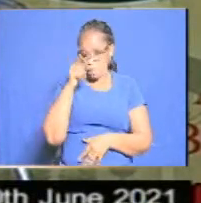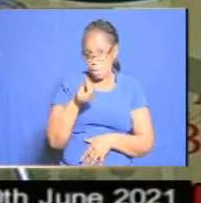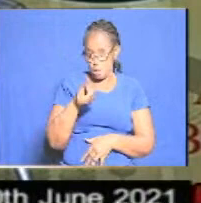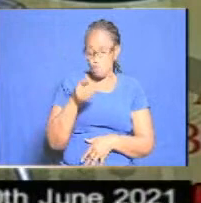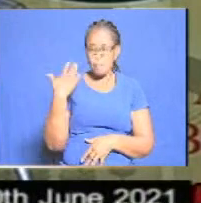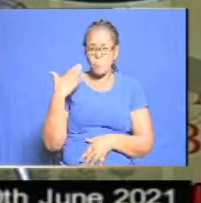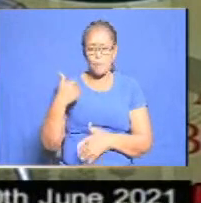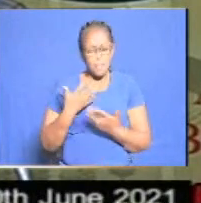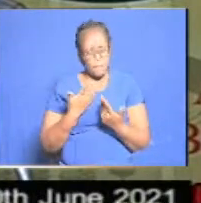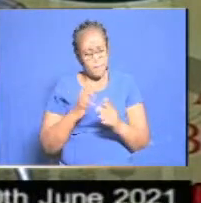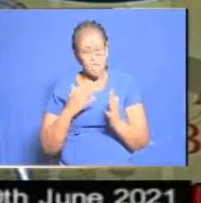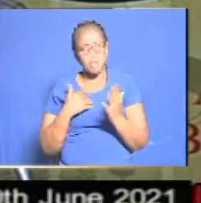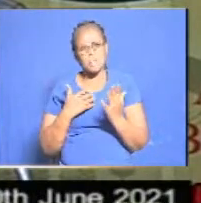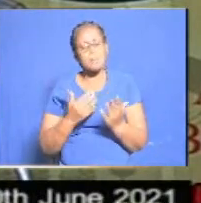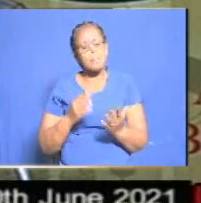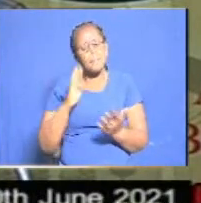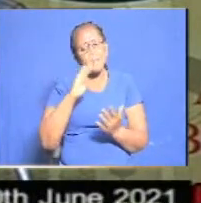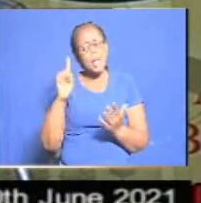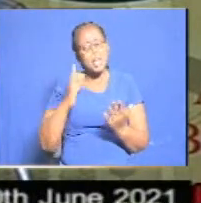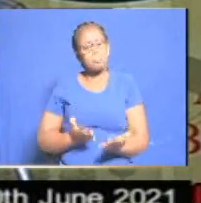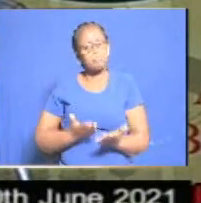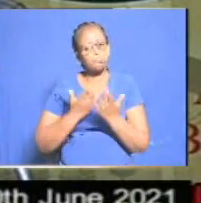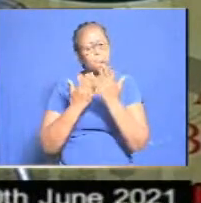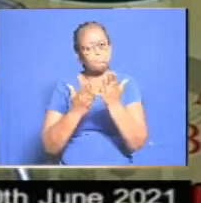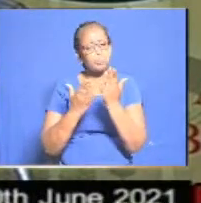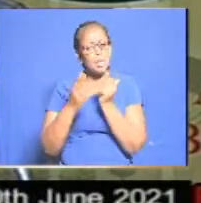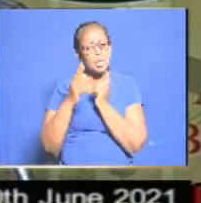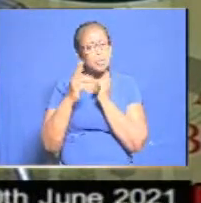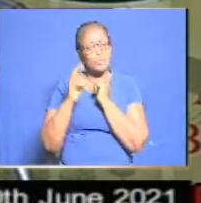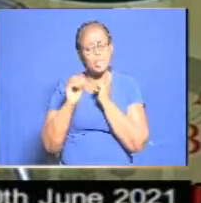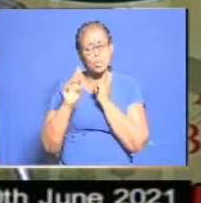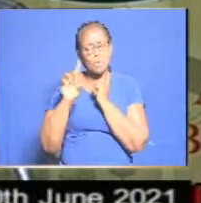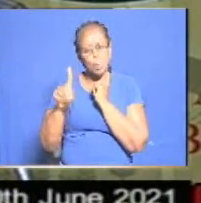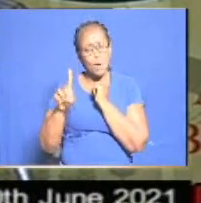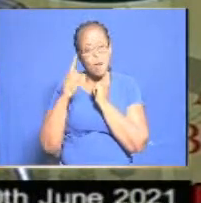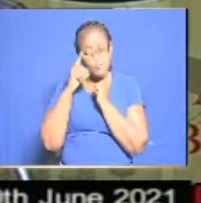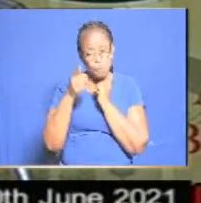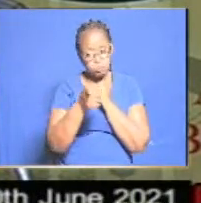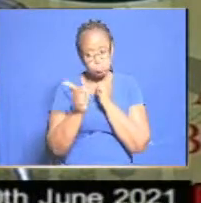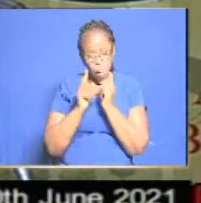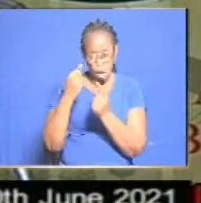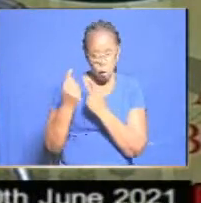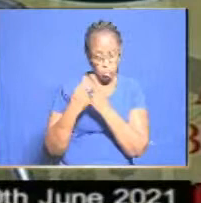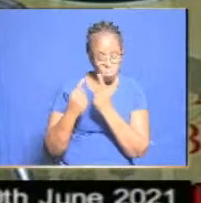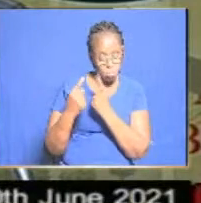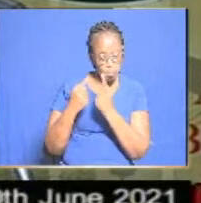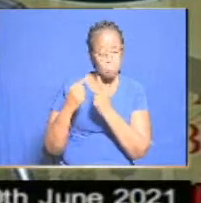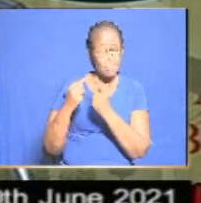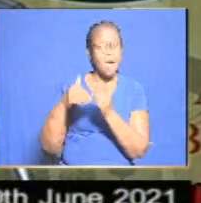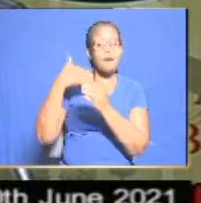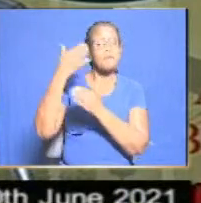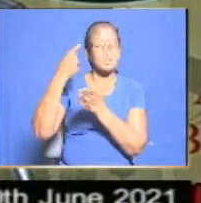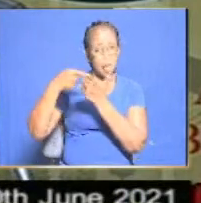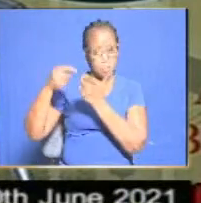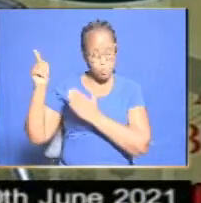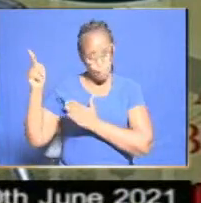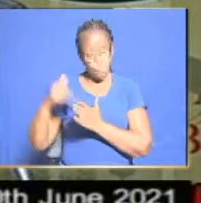the Public-Private Partnership Bill 2021 to this House for consideration and approval. Mr.